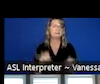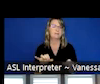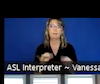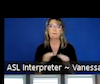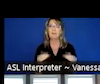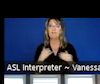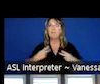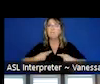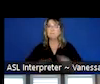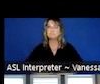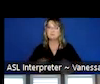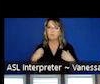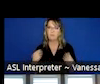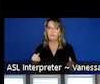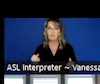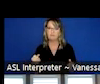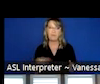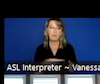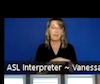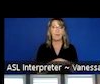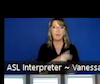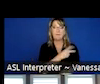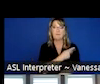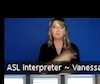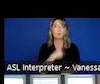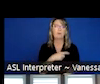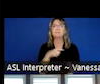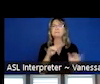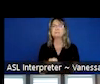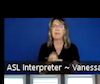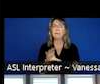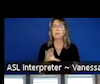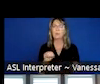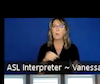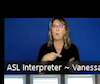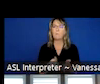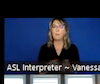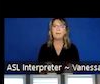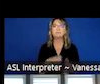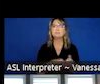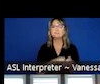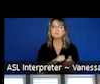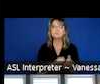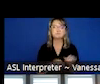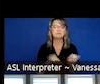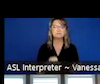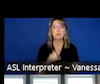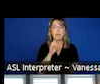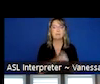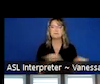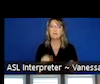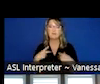health, and that consumers would pay the same copays, deductibles, other cost sharing as they would for physical